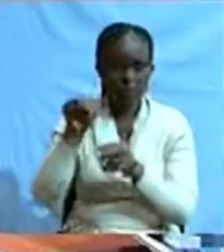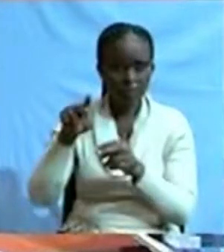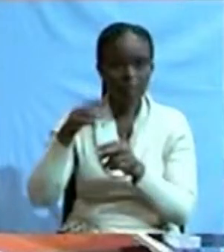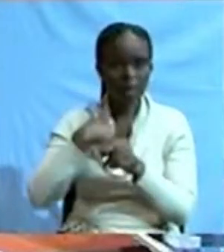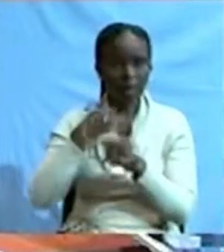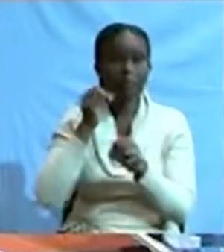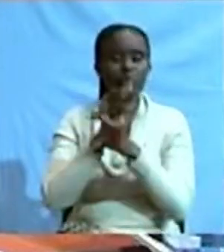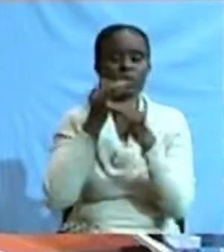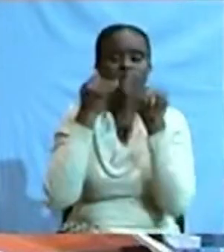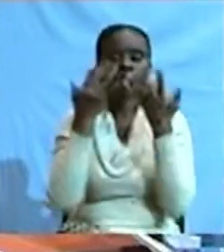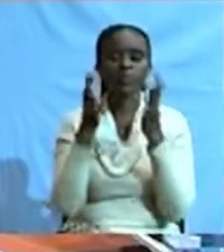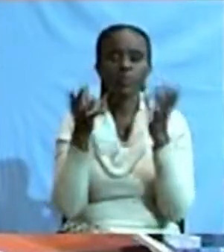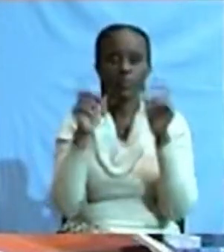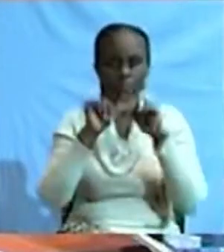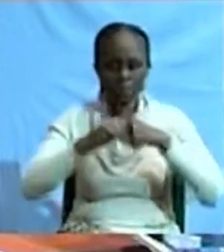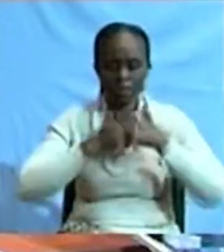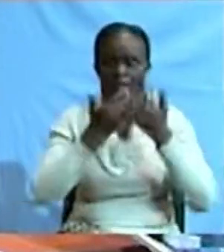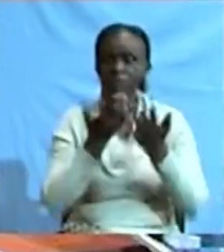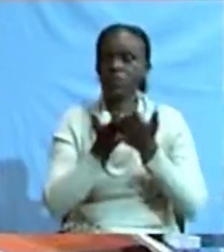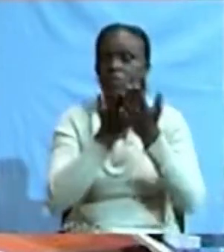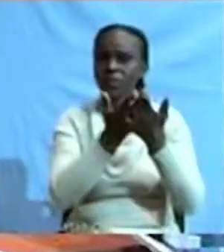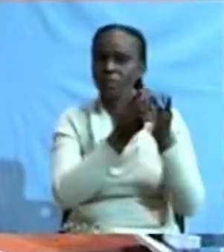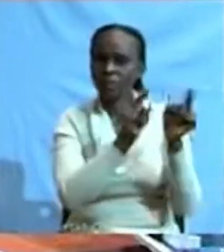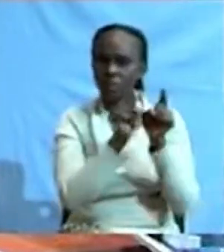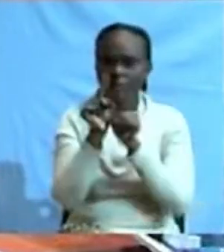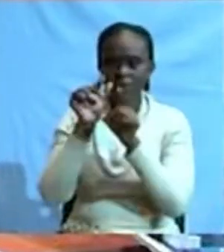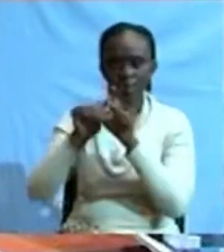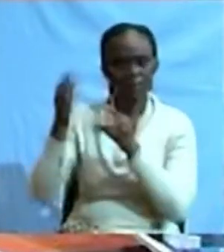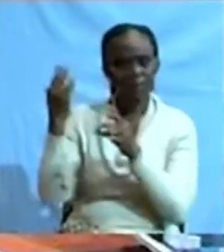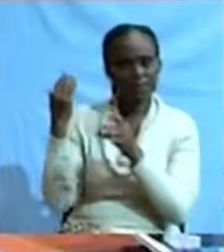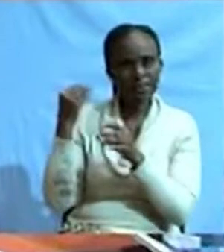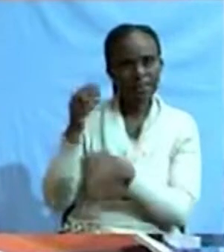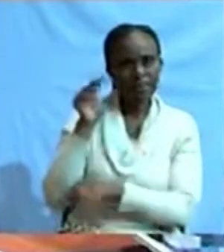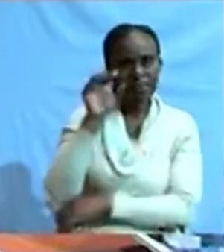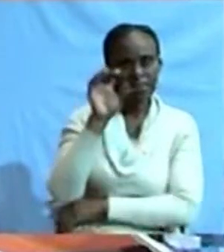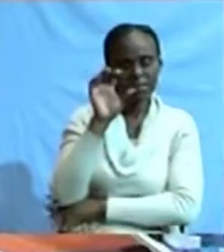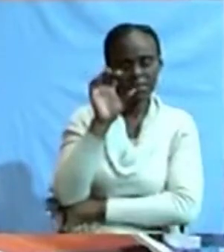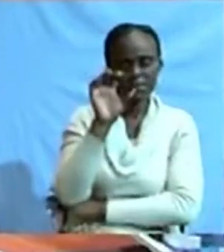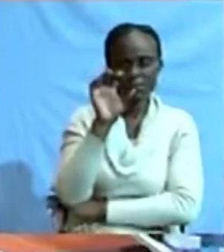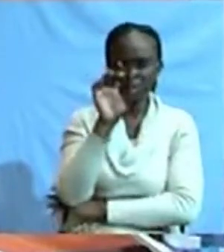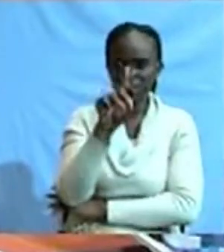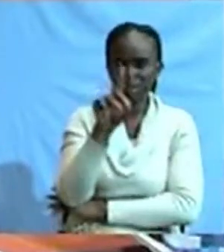mentioned. But when we presented also in the last DDCC meeting, which we